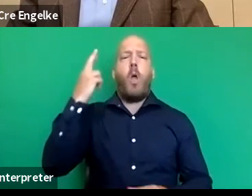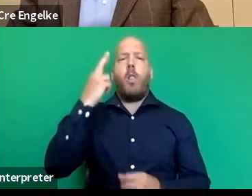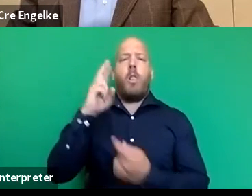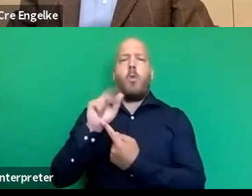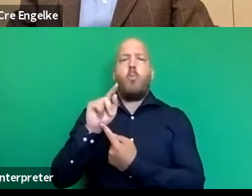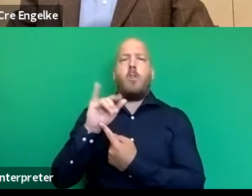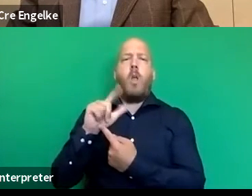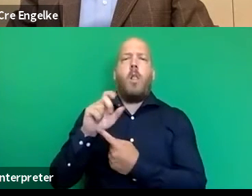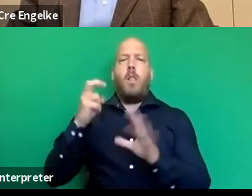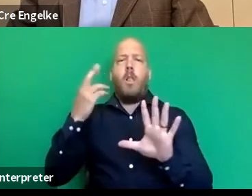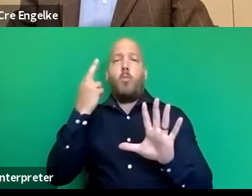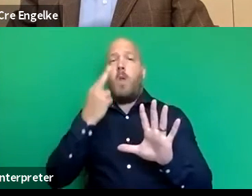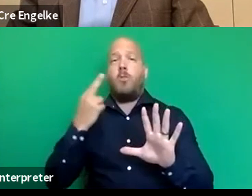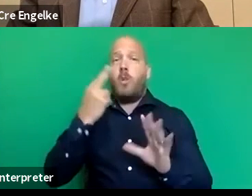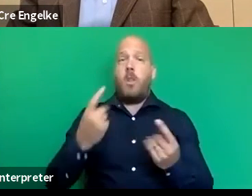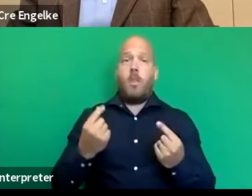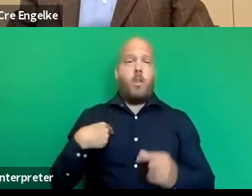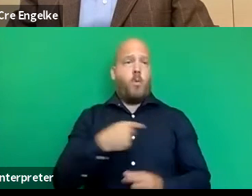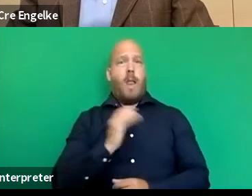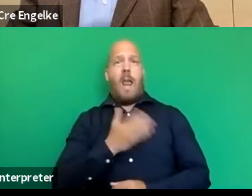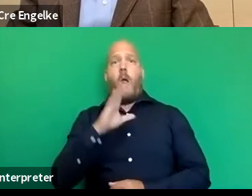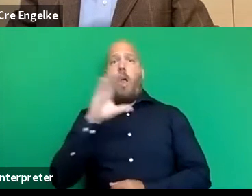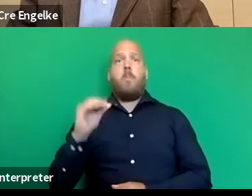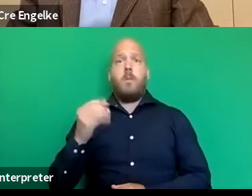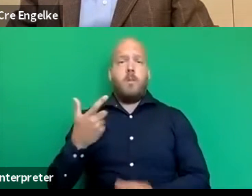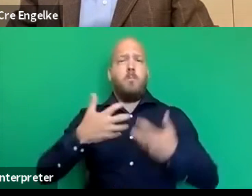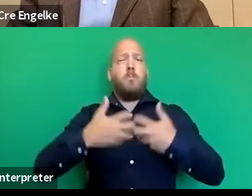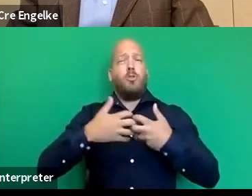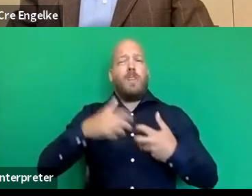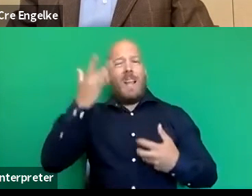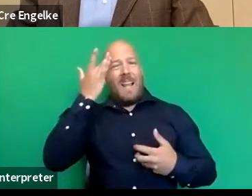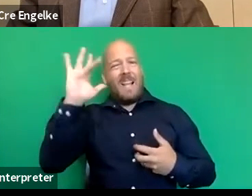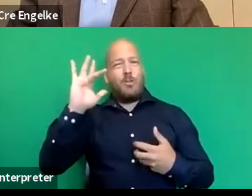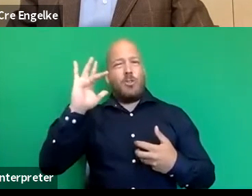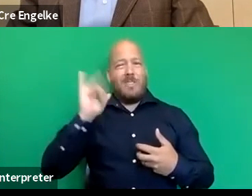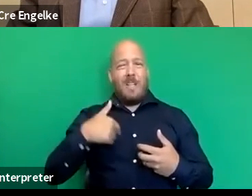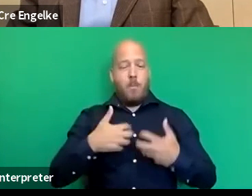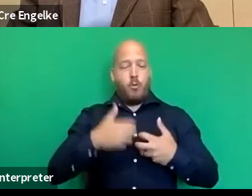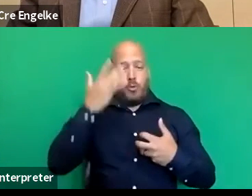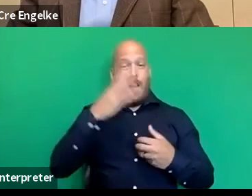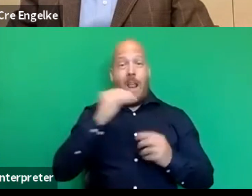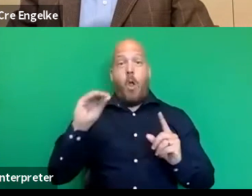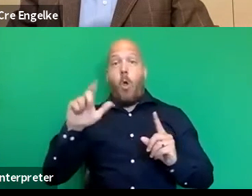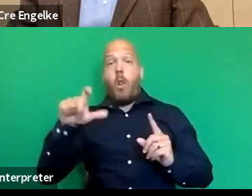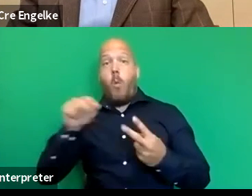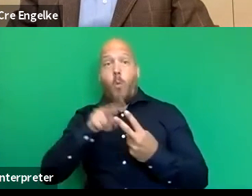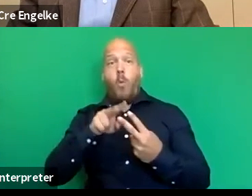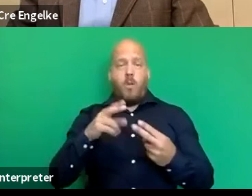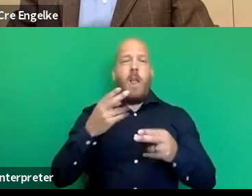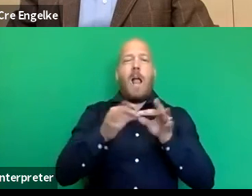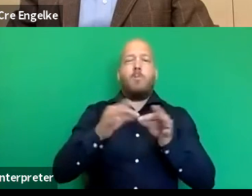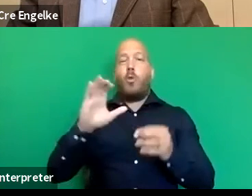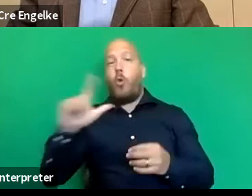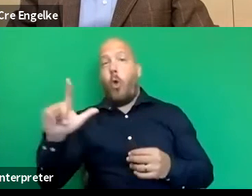Alelo Caption Calls, the product that we produce, is the very